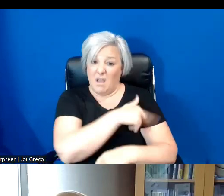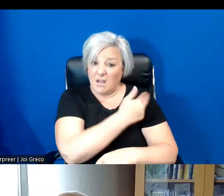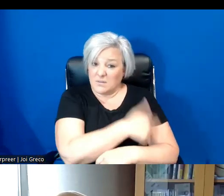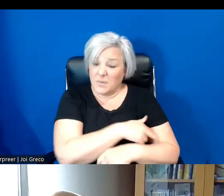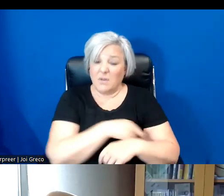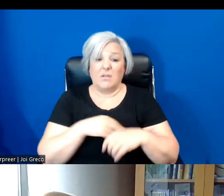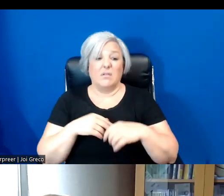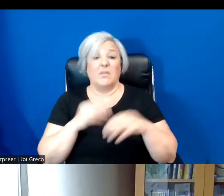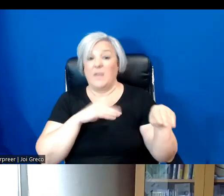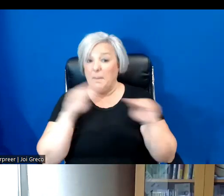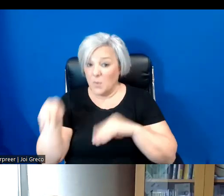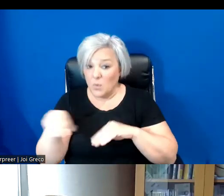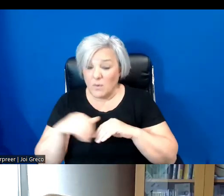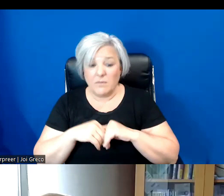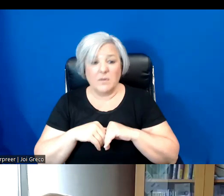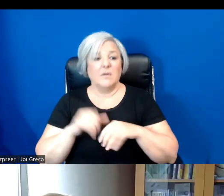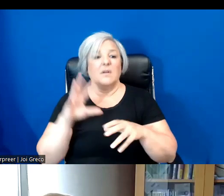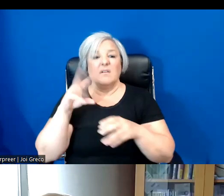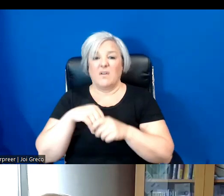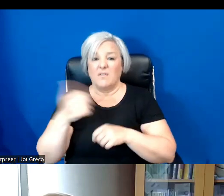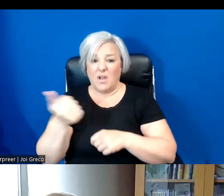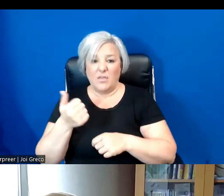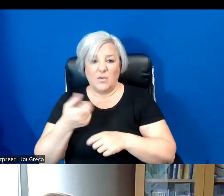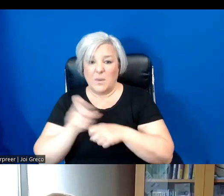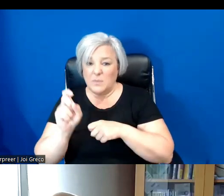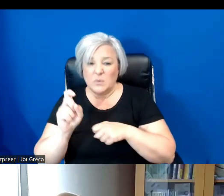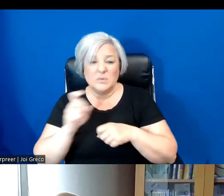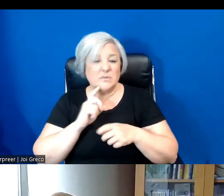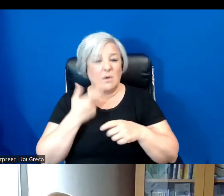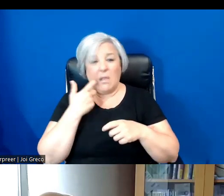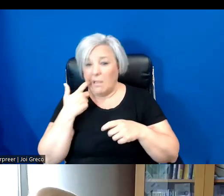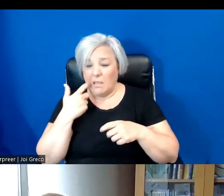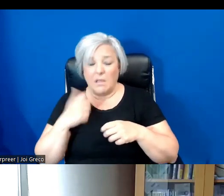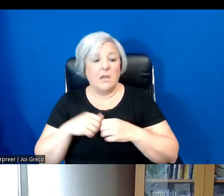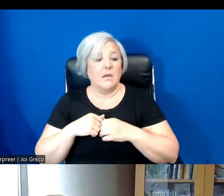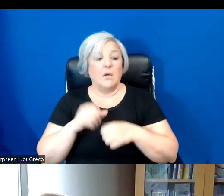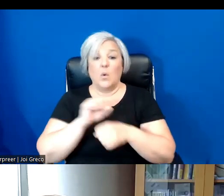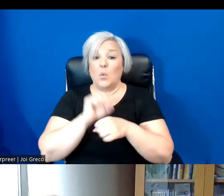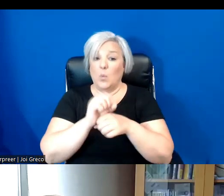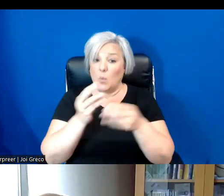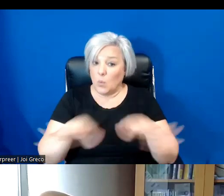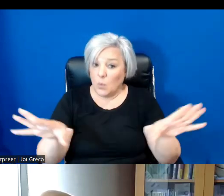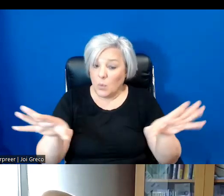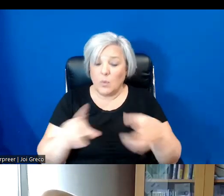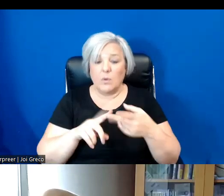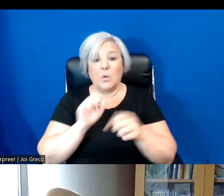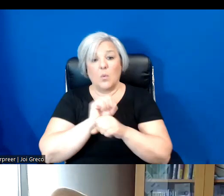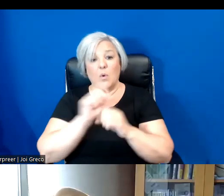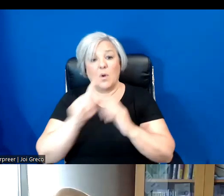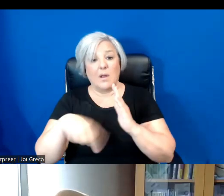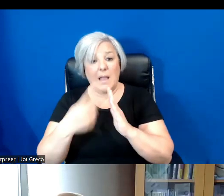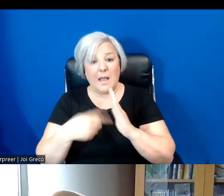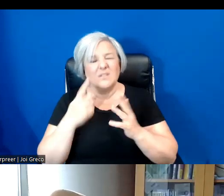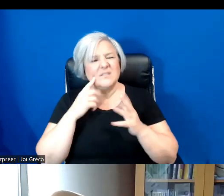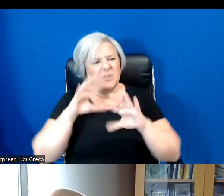to a new address, substance abuse or death in a close community member, job loss, work hours cut, and alcohol abuse. So you can see